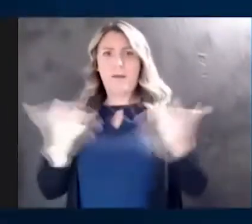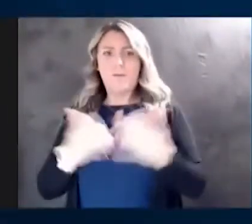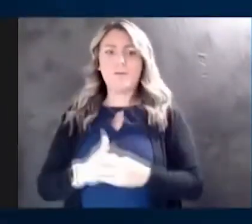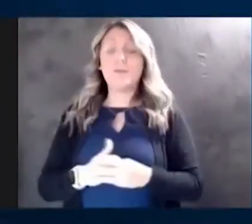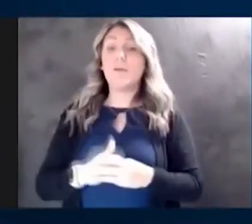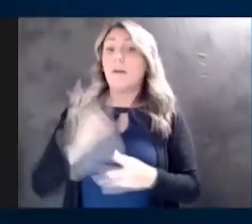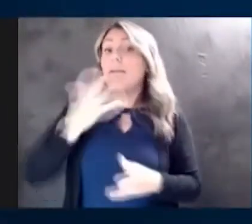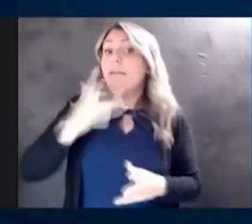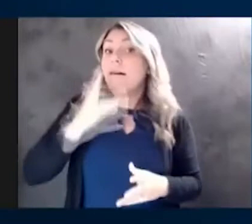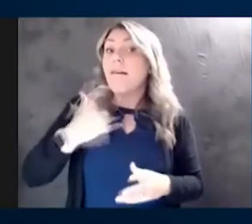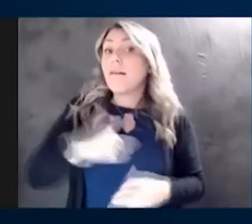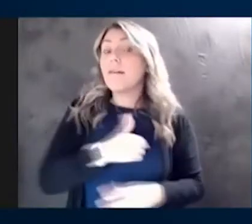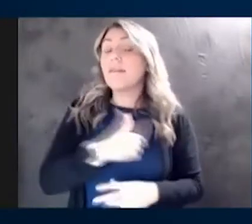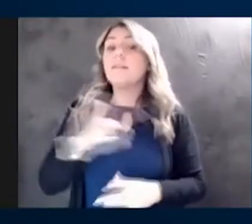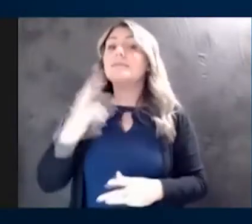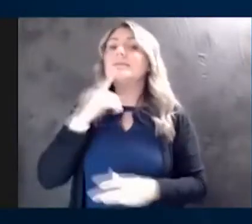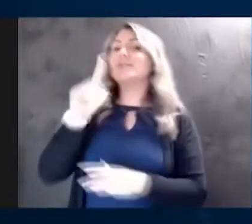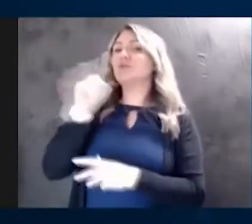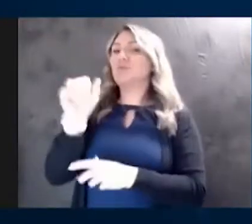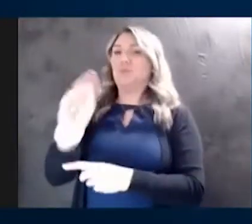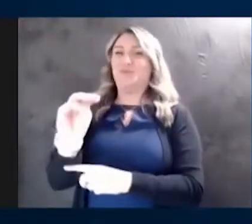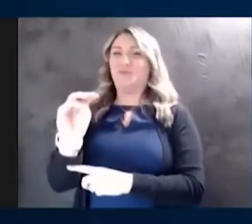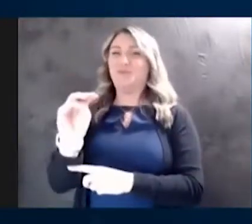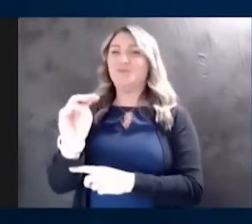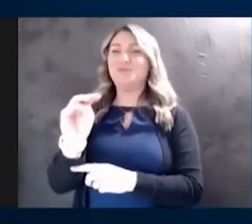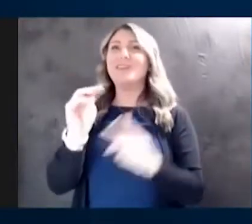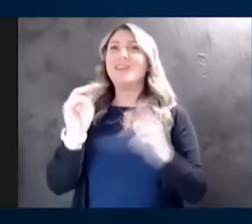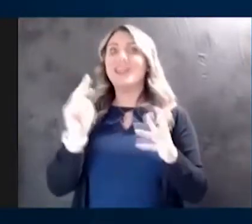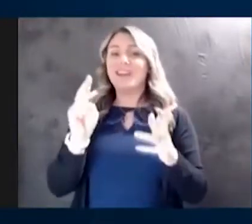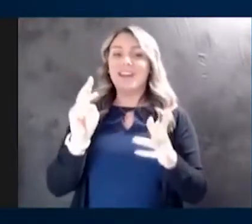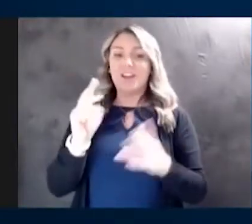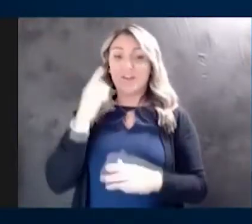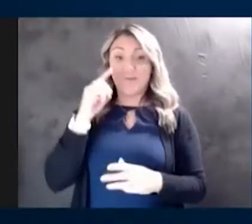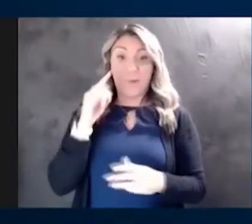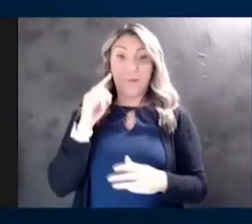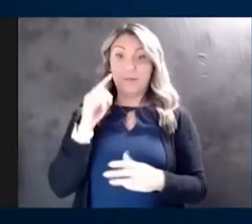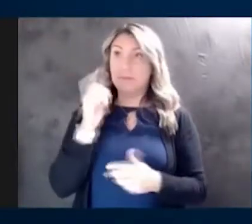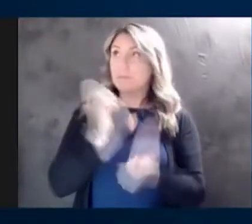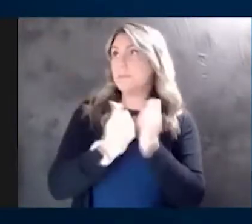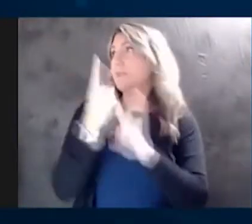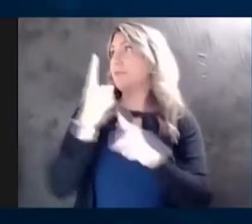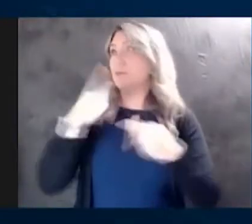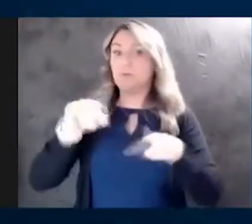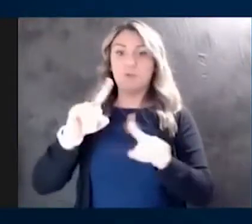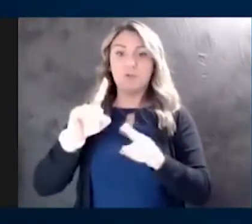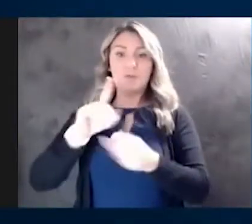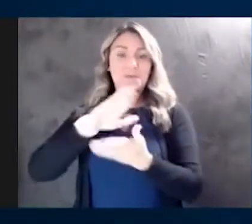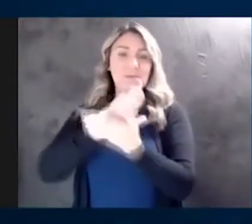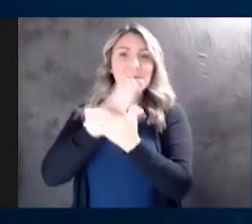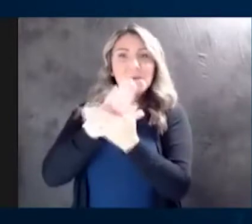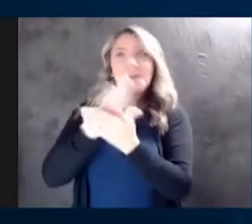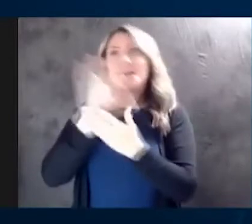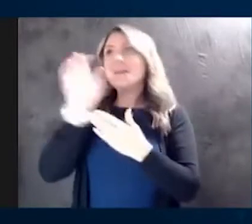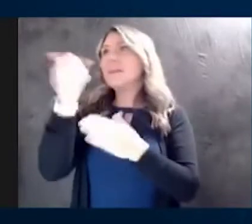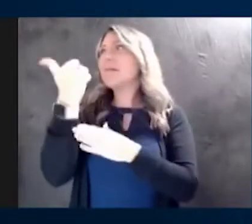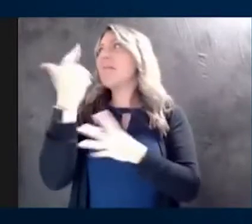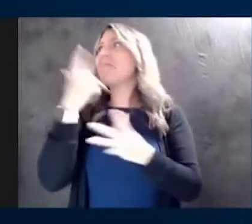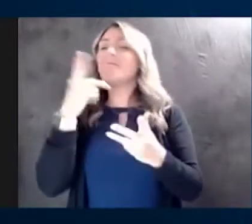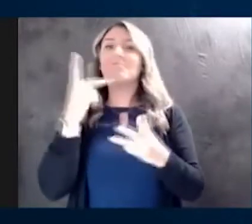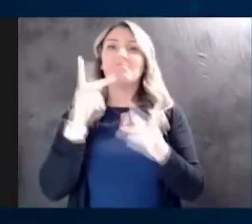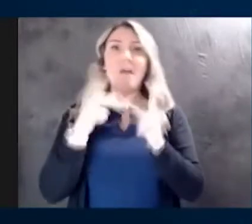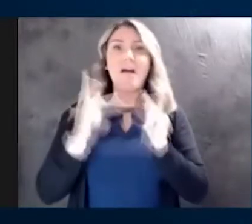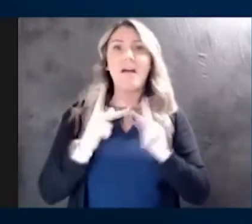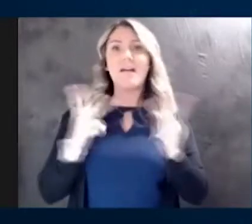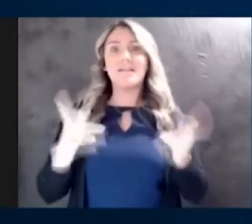luckily for us, Zoom, as it did for everybody in schools and everything else, we went to